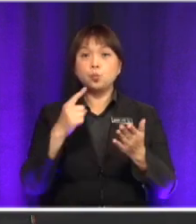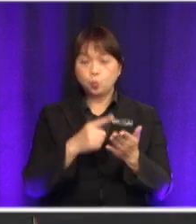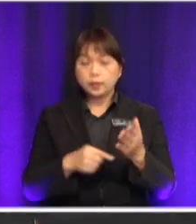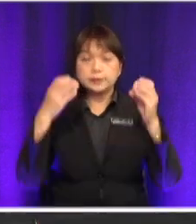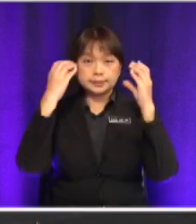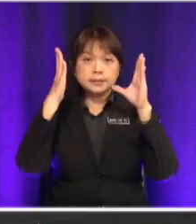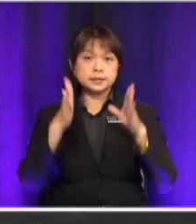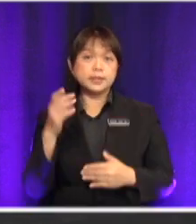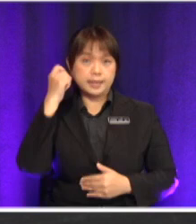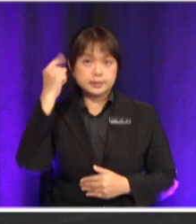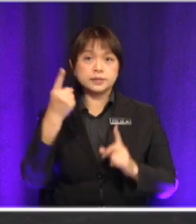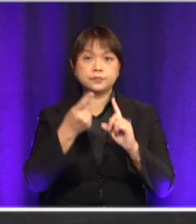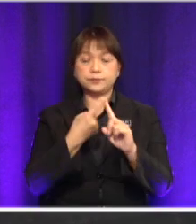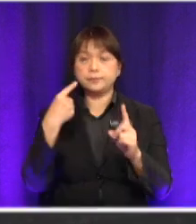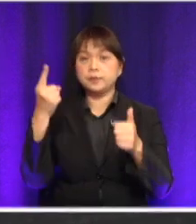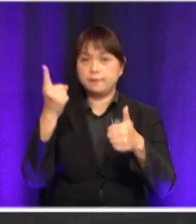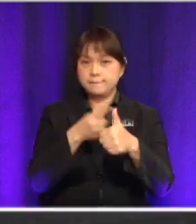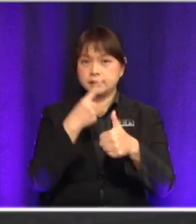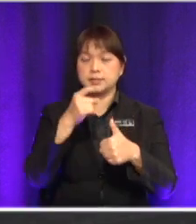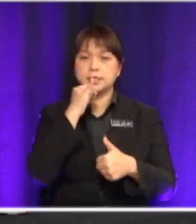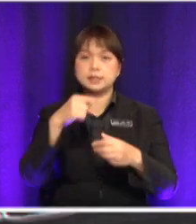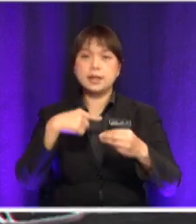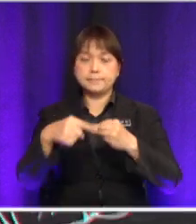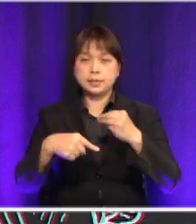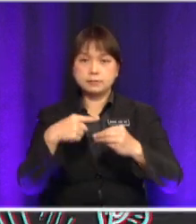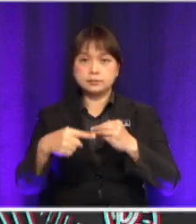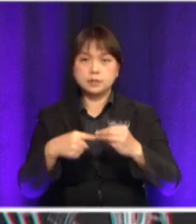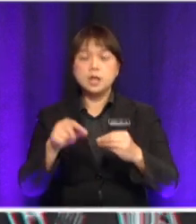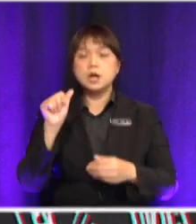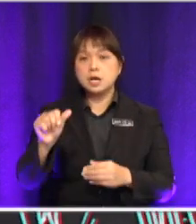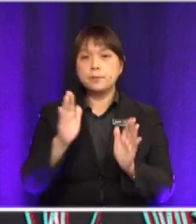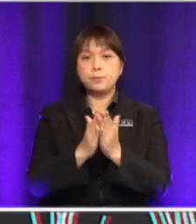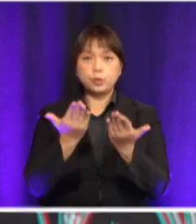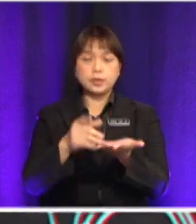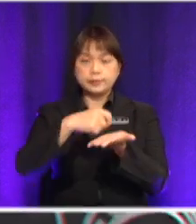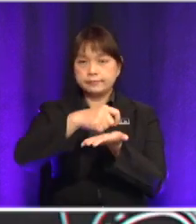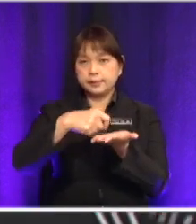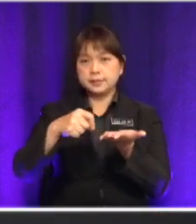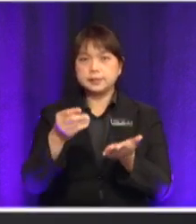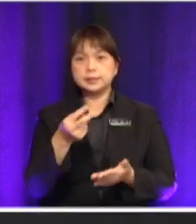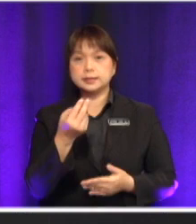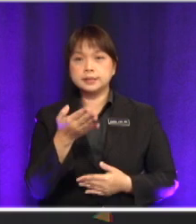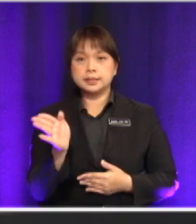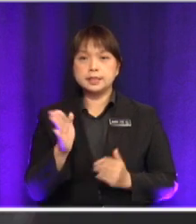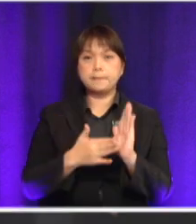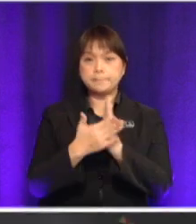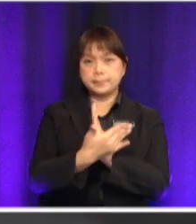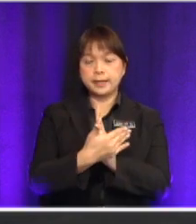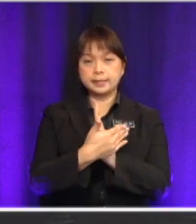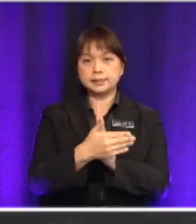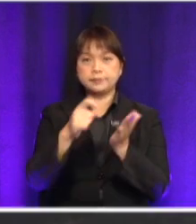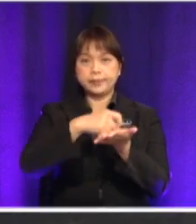this paragraph is about a book written by a writer. The book was written